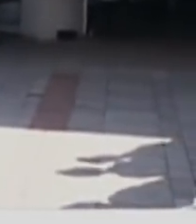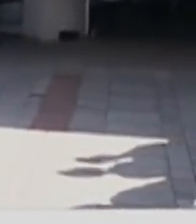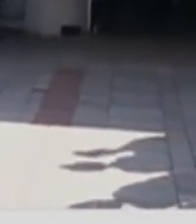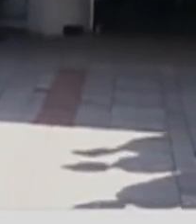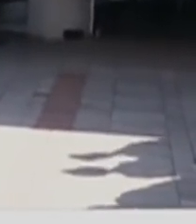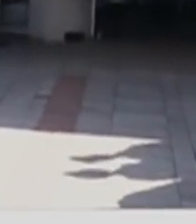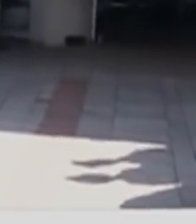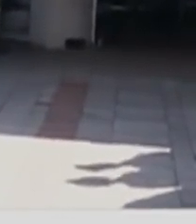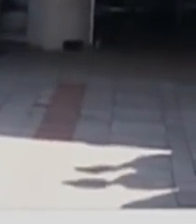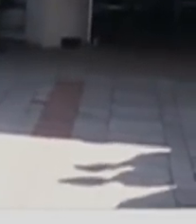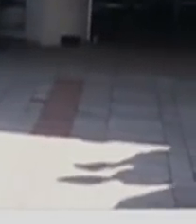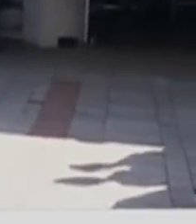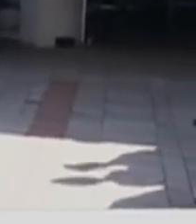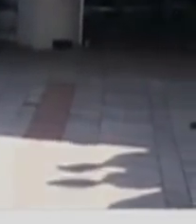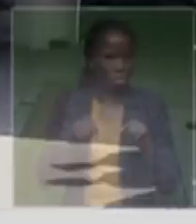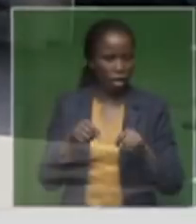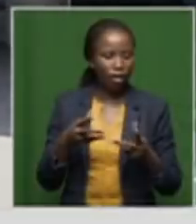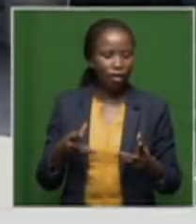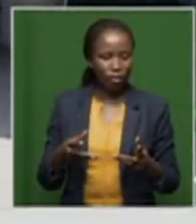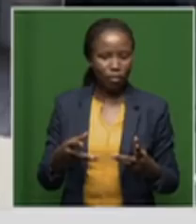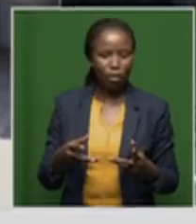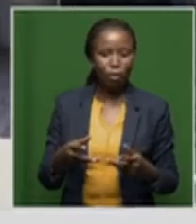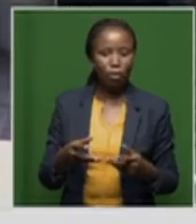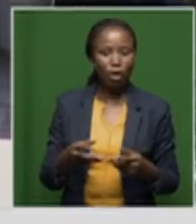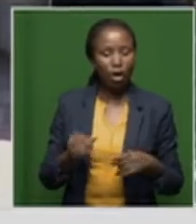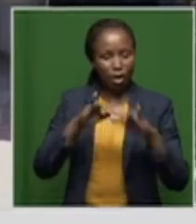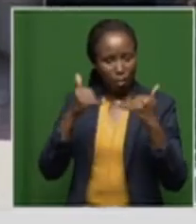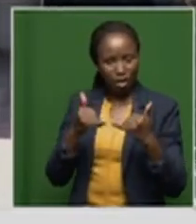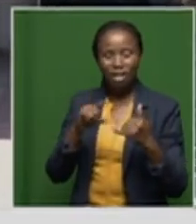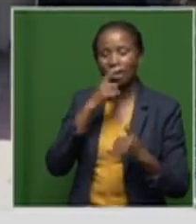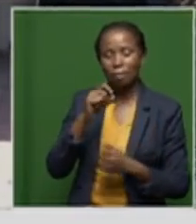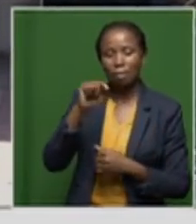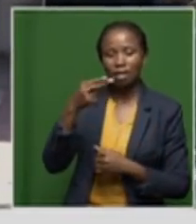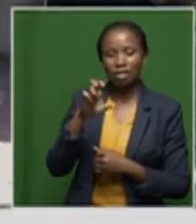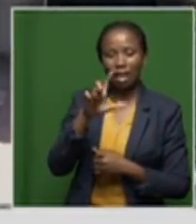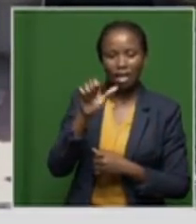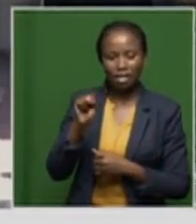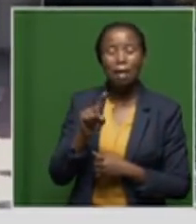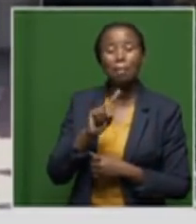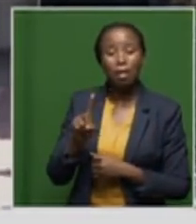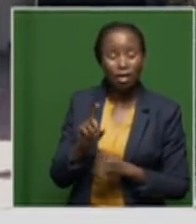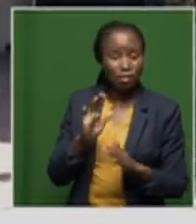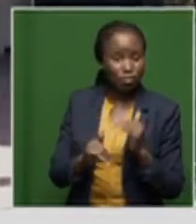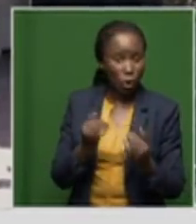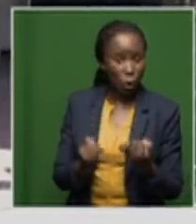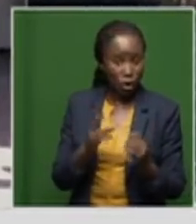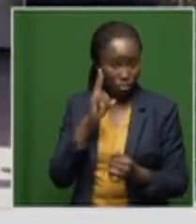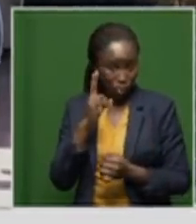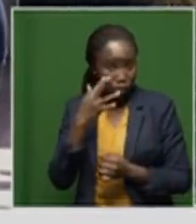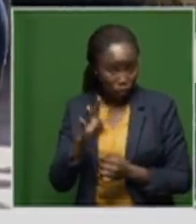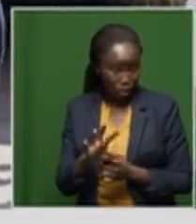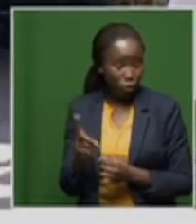his co-accused, the French arms company, Thales. But in terms of the proceedings inside court, we saw the